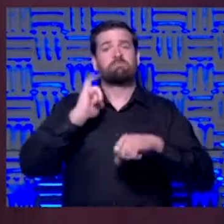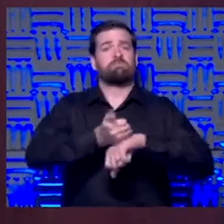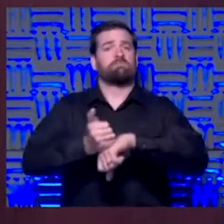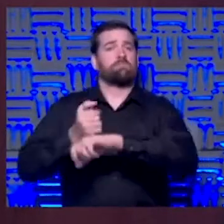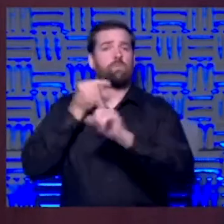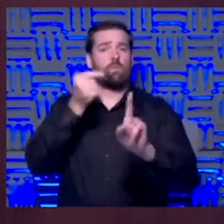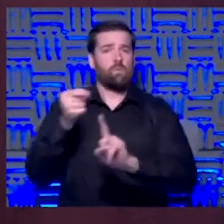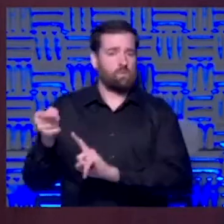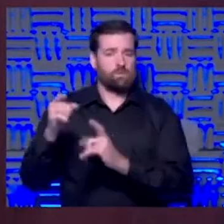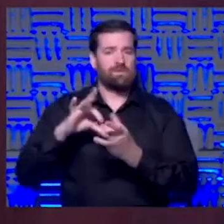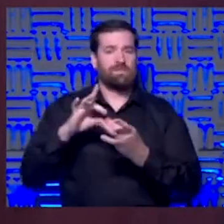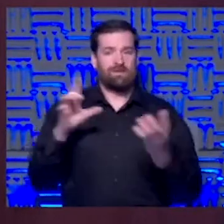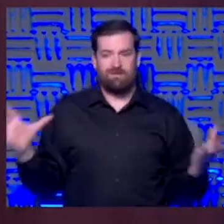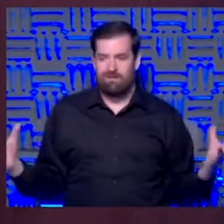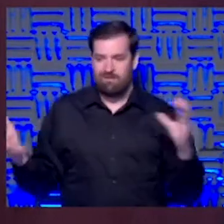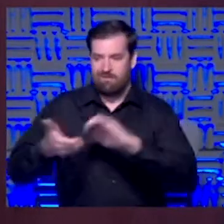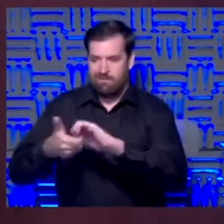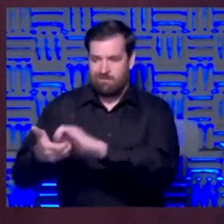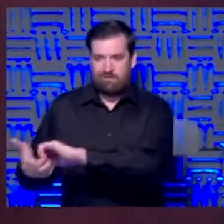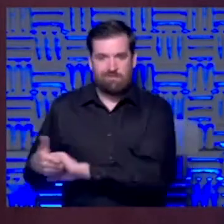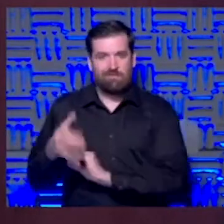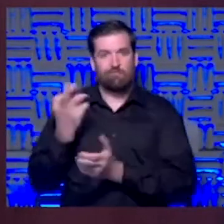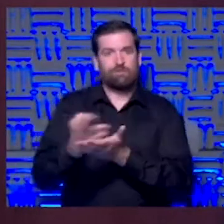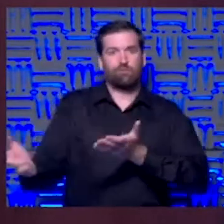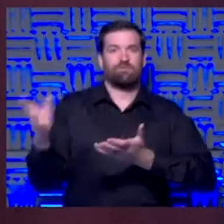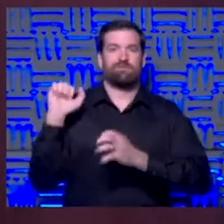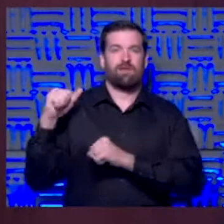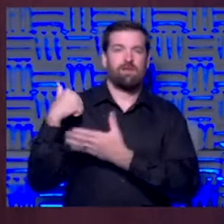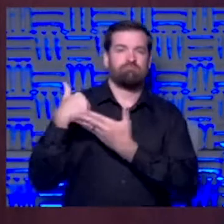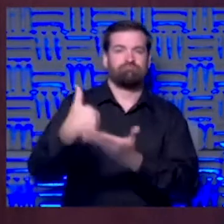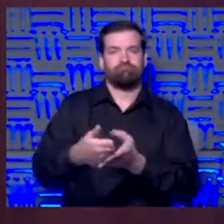them connect them with resources in the community to meet those goals.